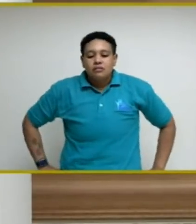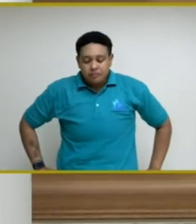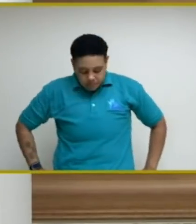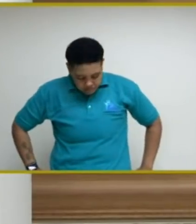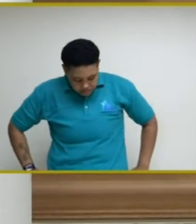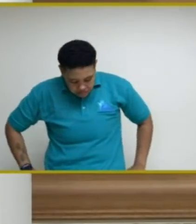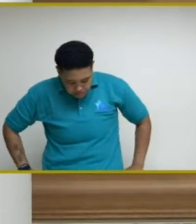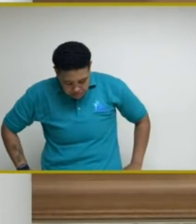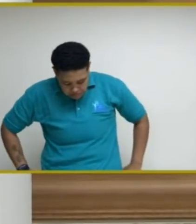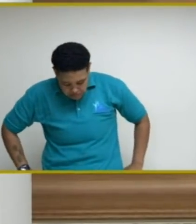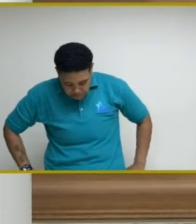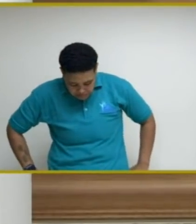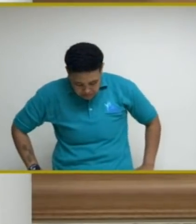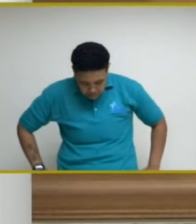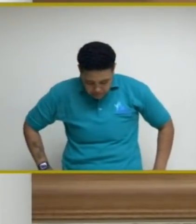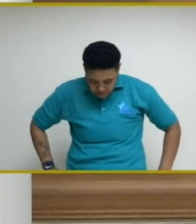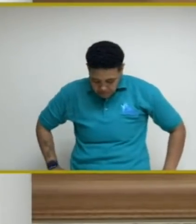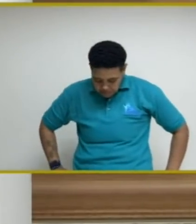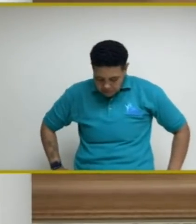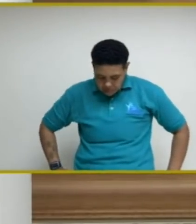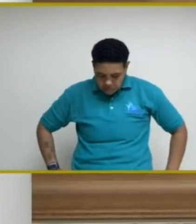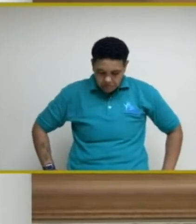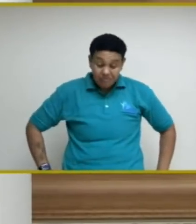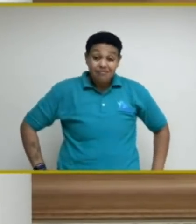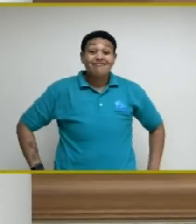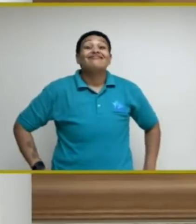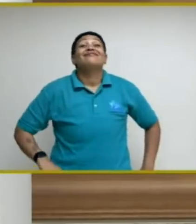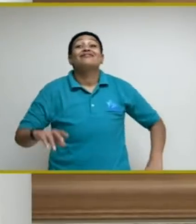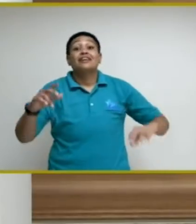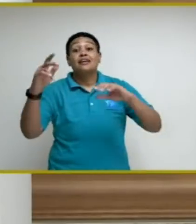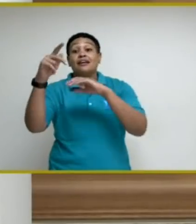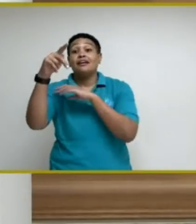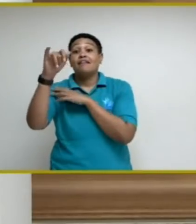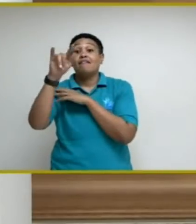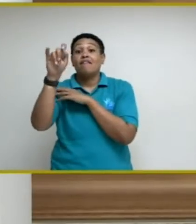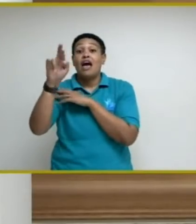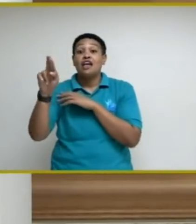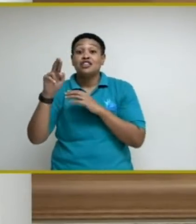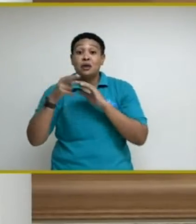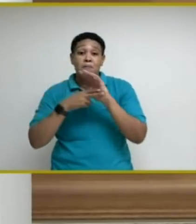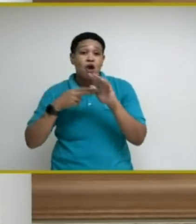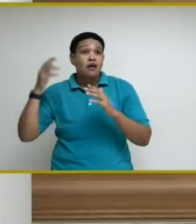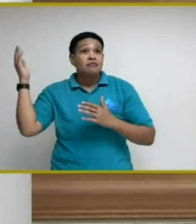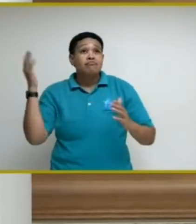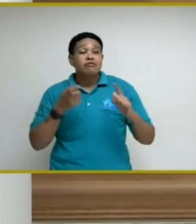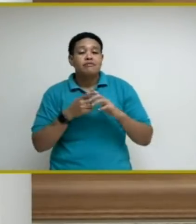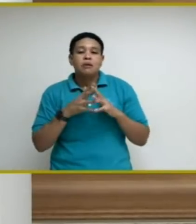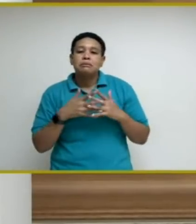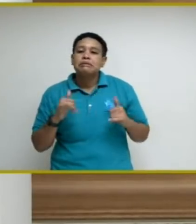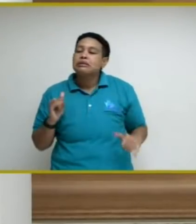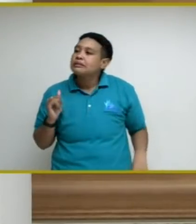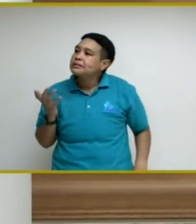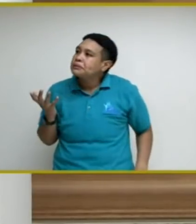still waiting on a firm date on the Pfizer vaccine, the next shipment from the U.S.